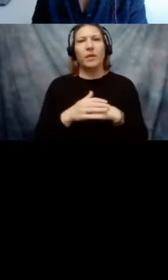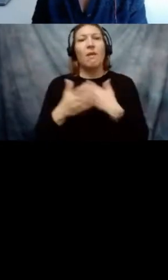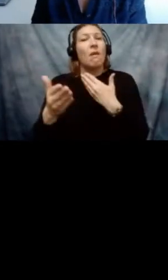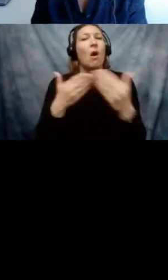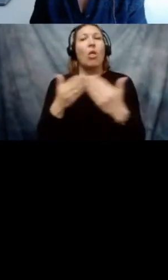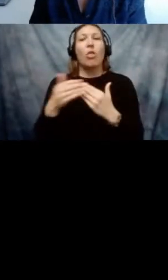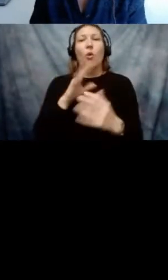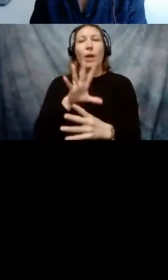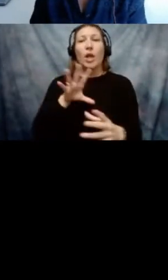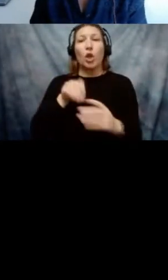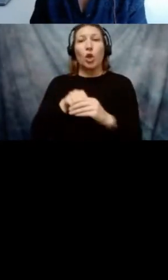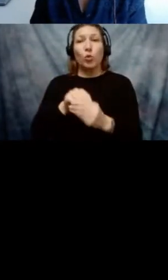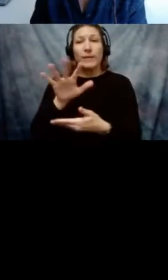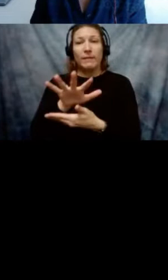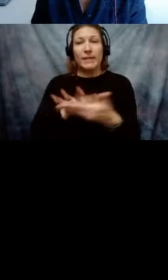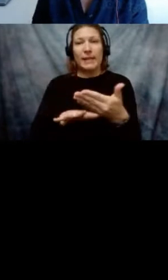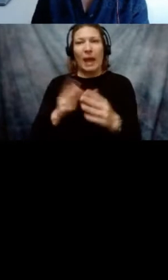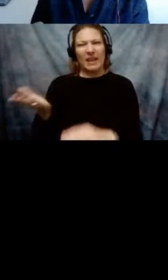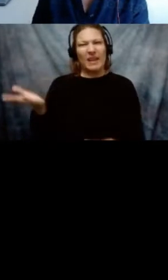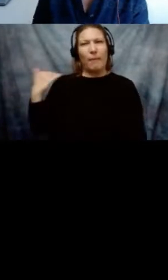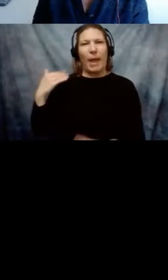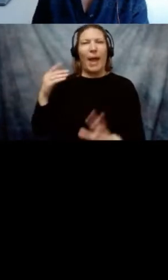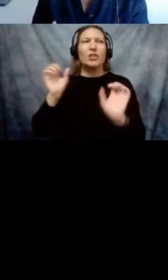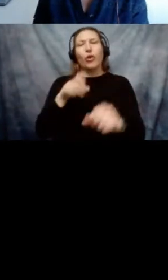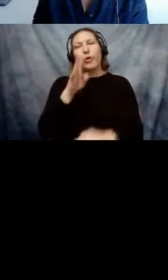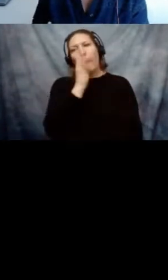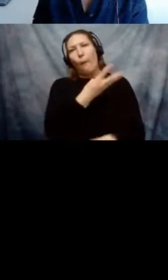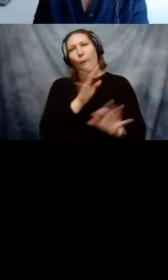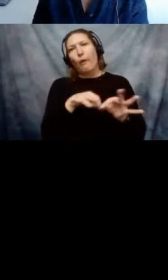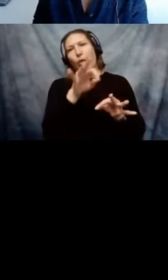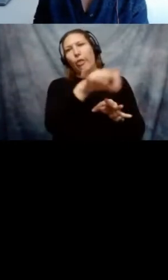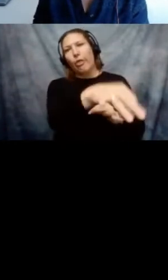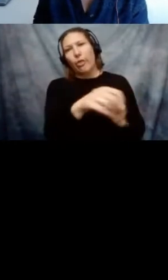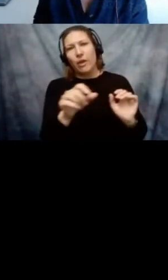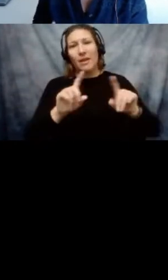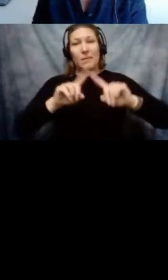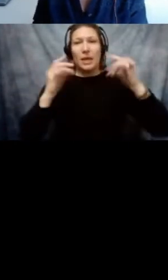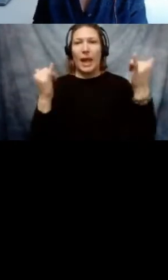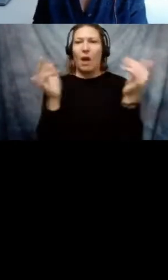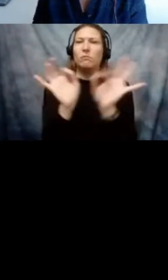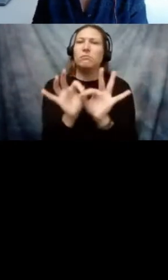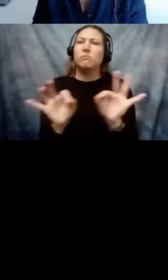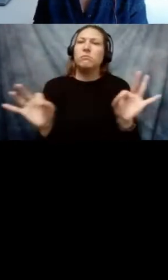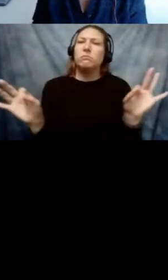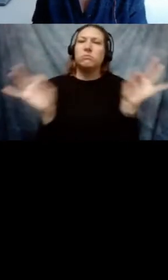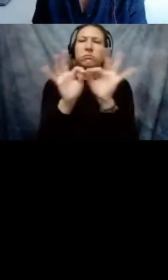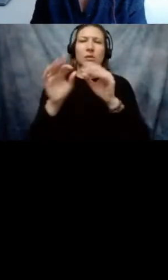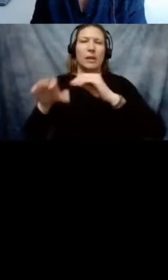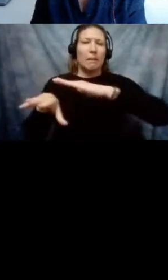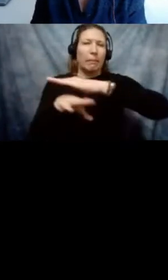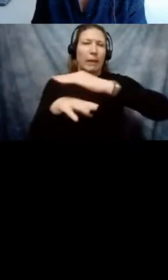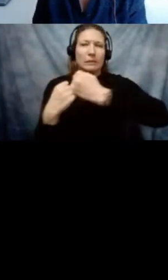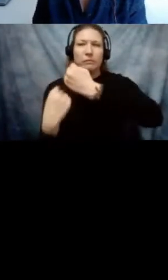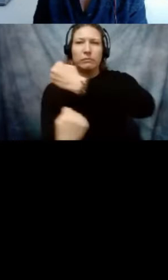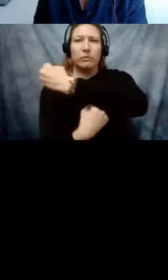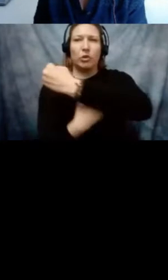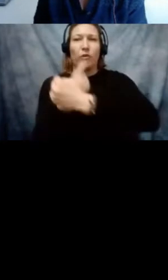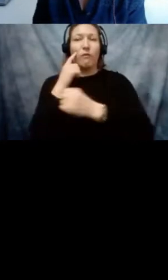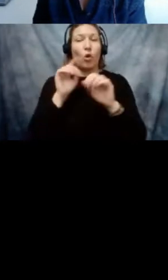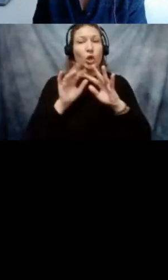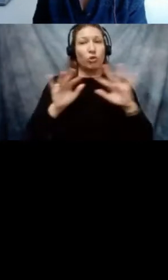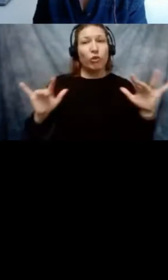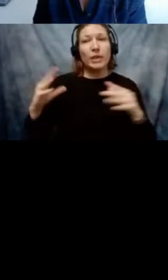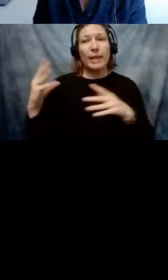in the past, it is now so fundamental to the diversity and inclusion agenda of so many organisations